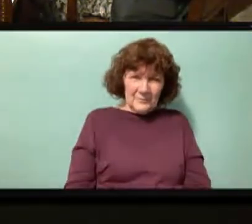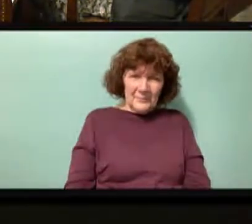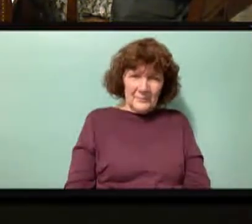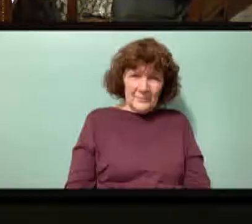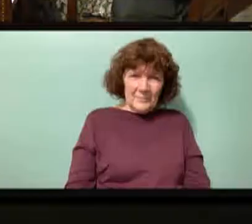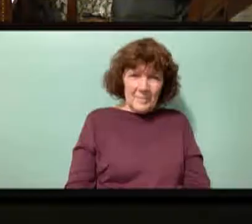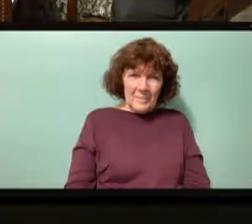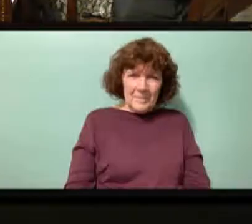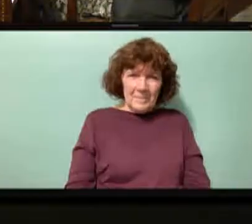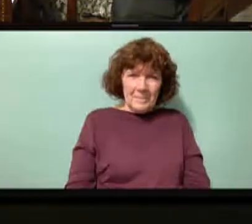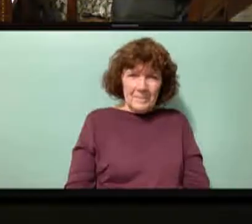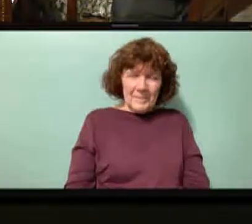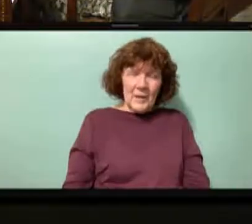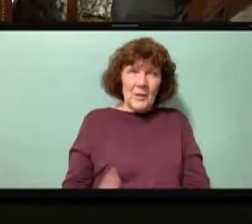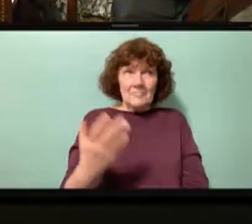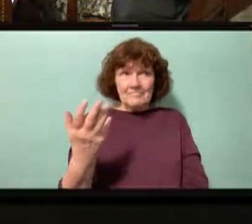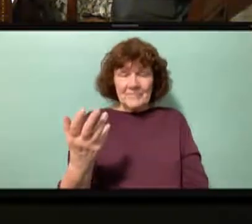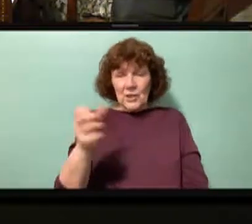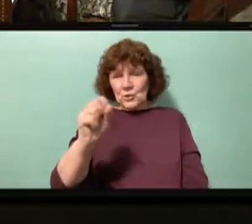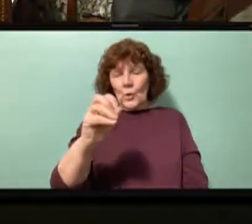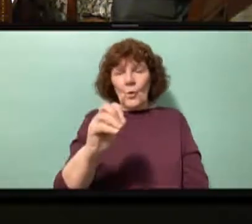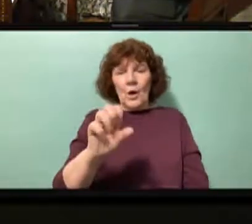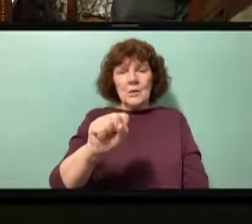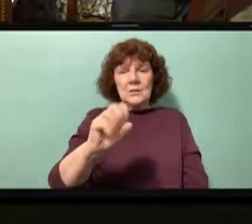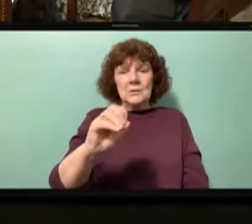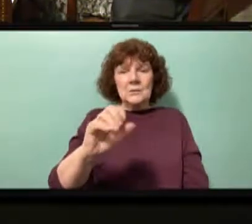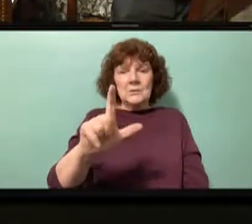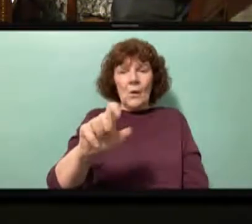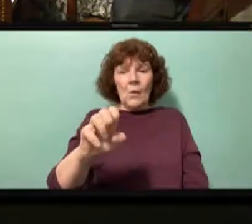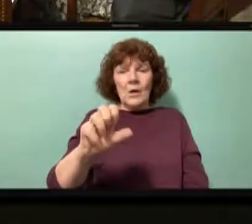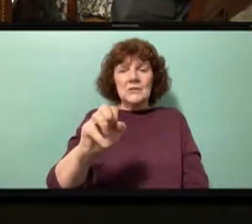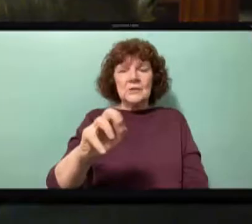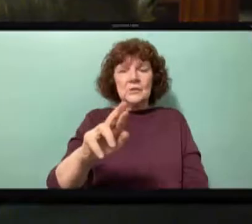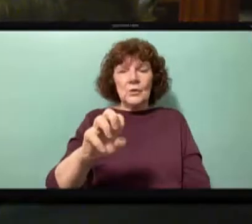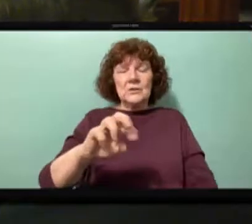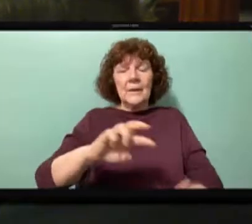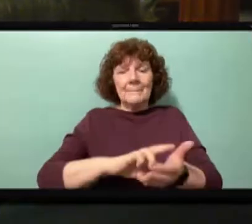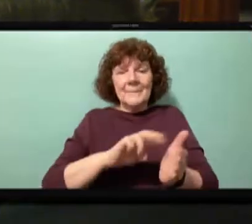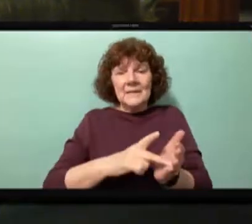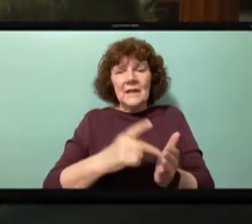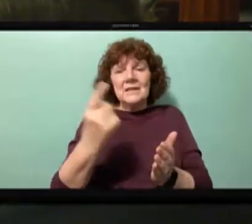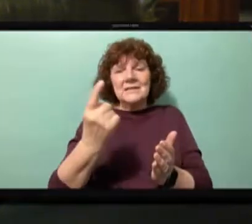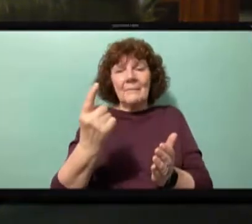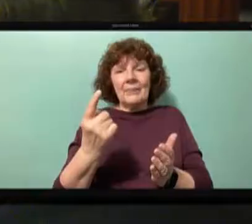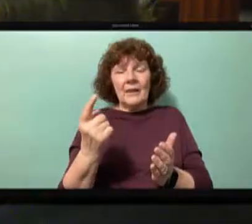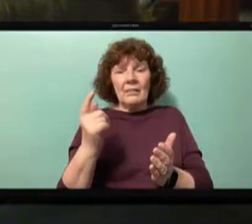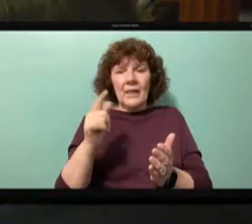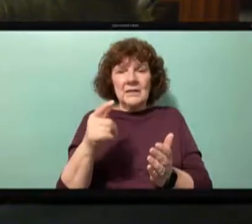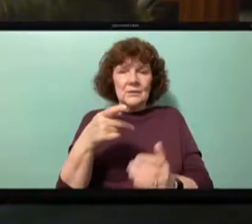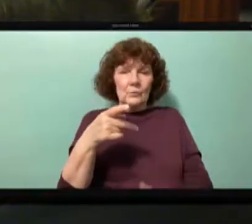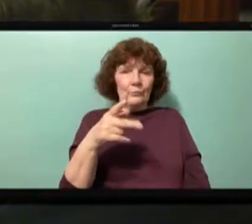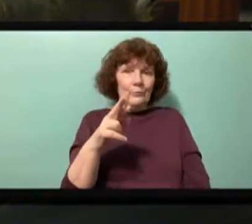the difference. So a sole source would be something that is proprietary,